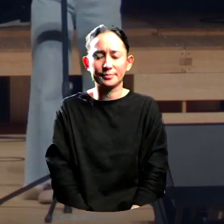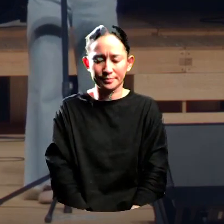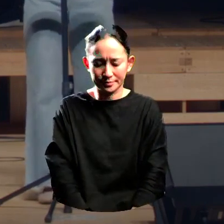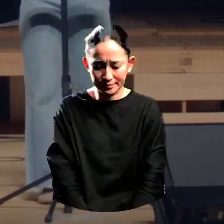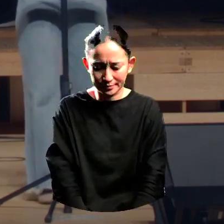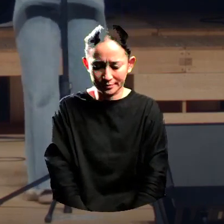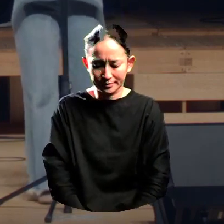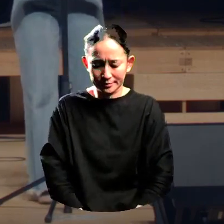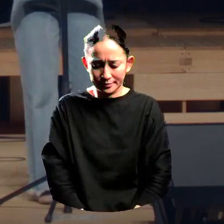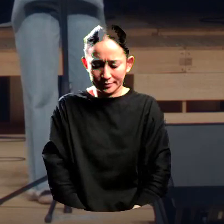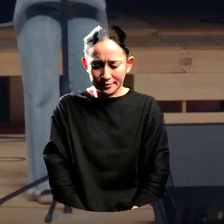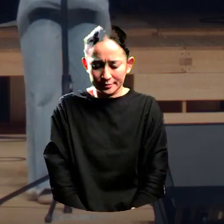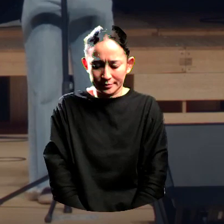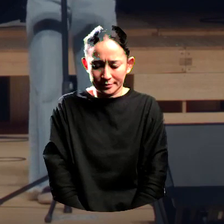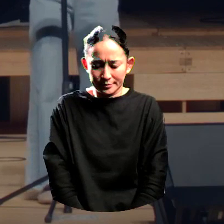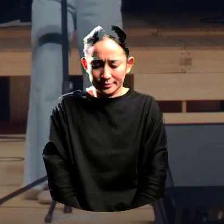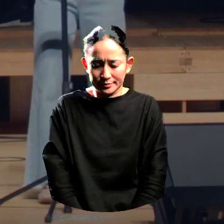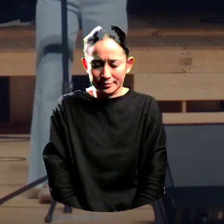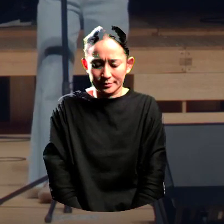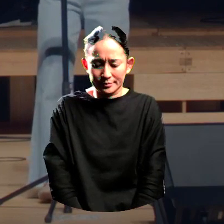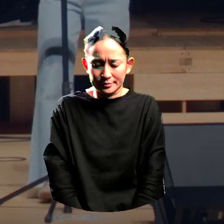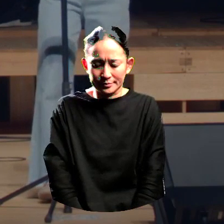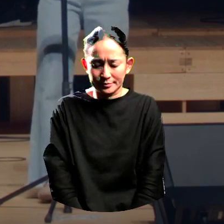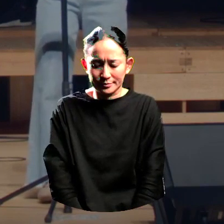Father, thank you for Jesus.